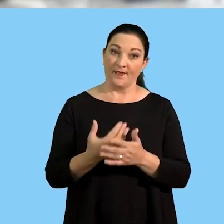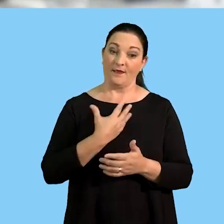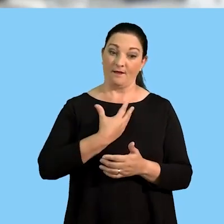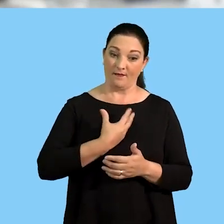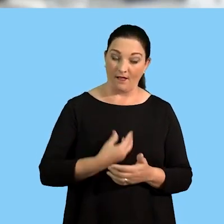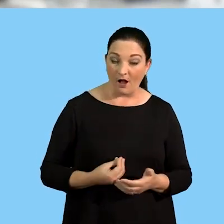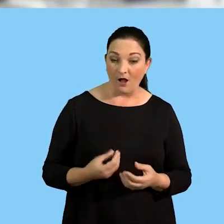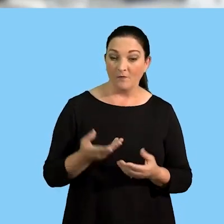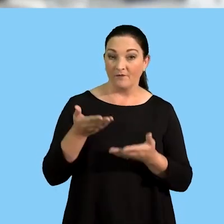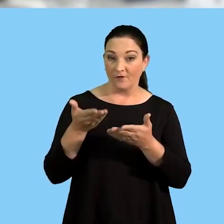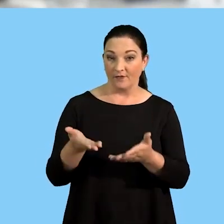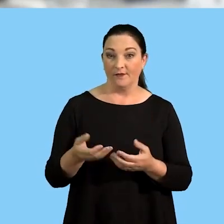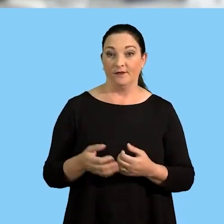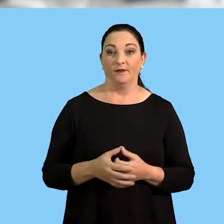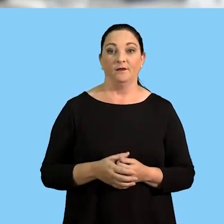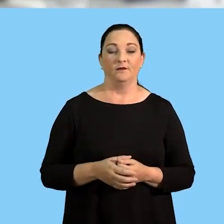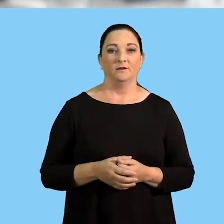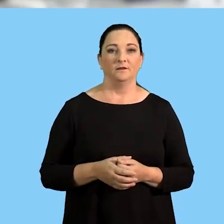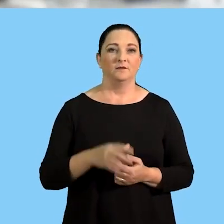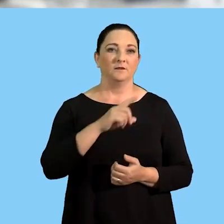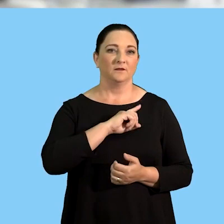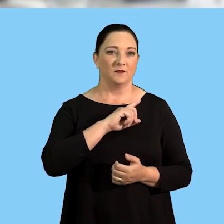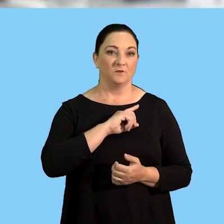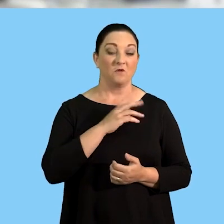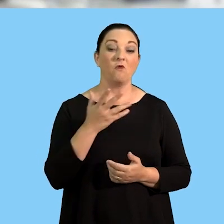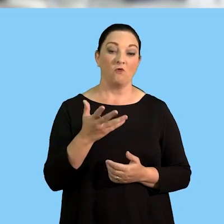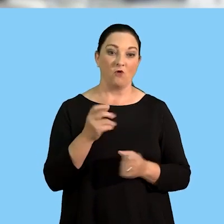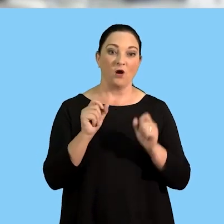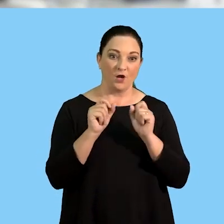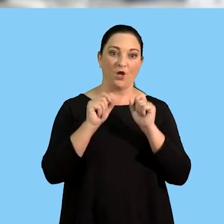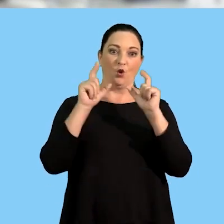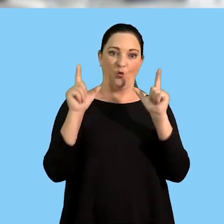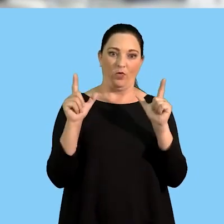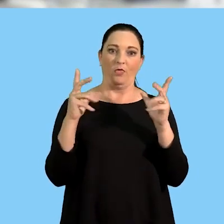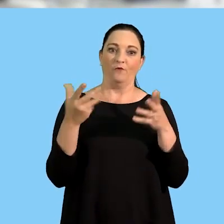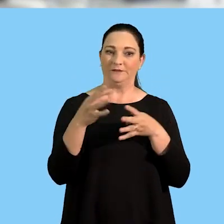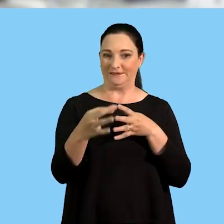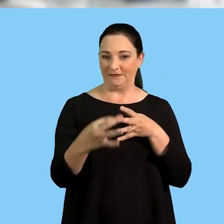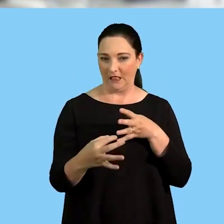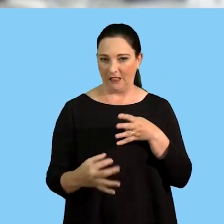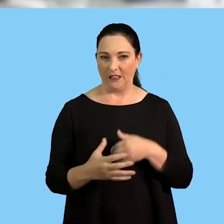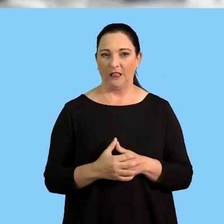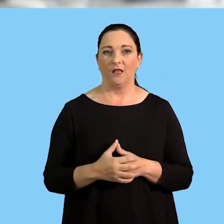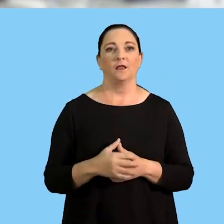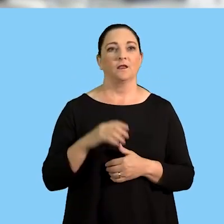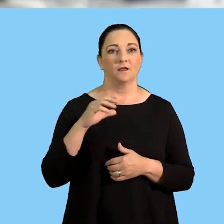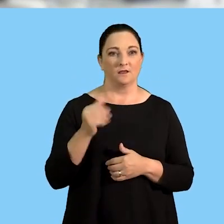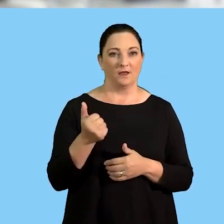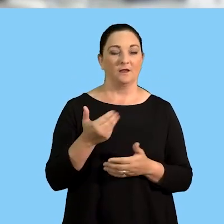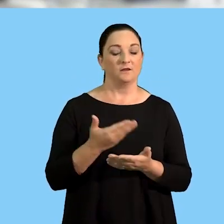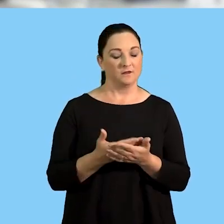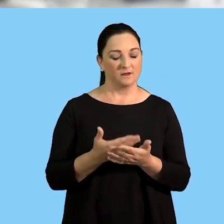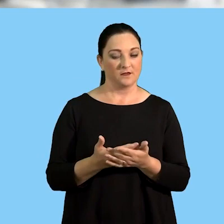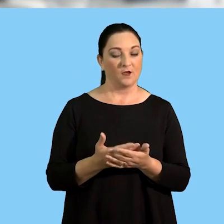cause harm to the employee's health. So by the employee being aware of all these details, they are also able